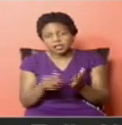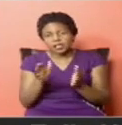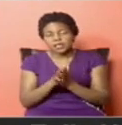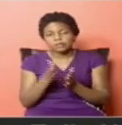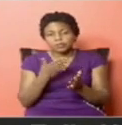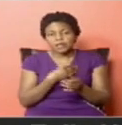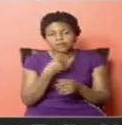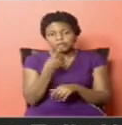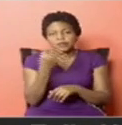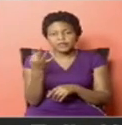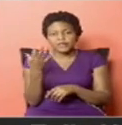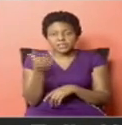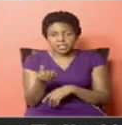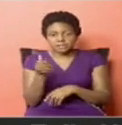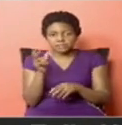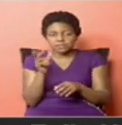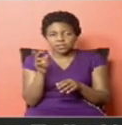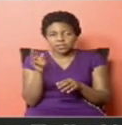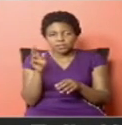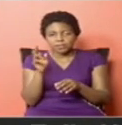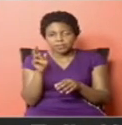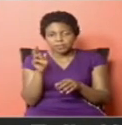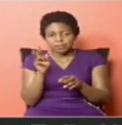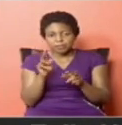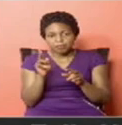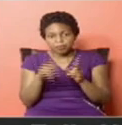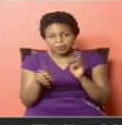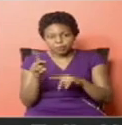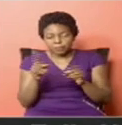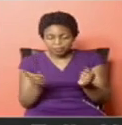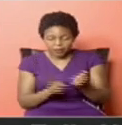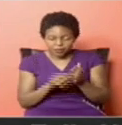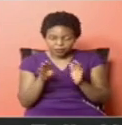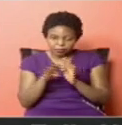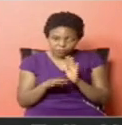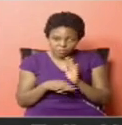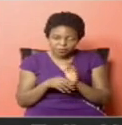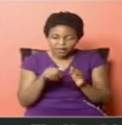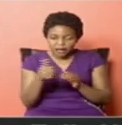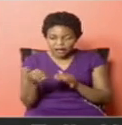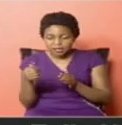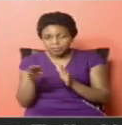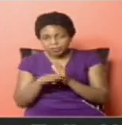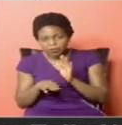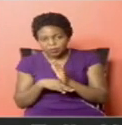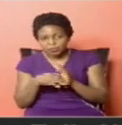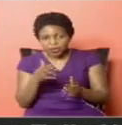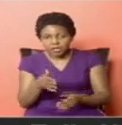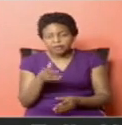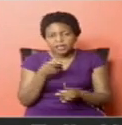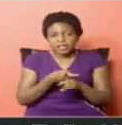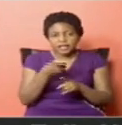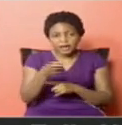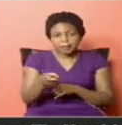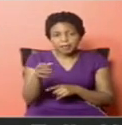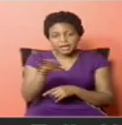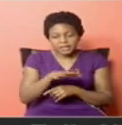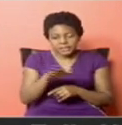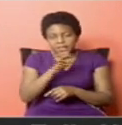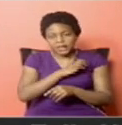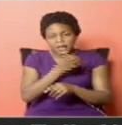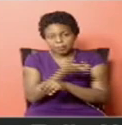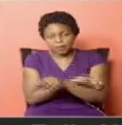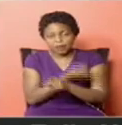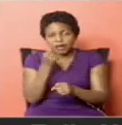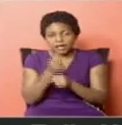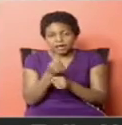have 136 persons benefiting from this program. Other programs include the Kampala City Girls Empower Girls Project,